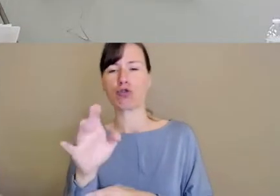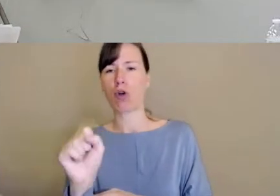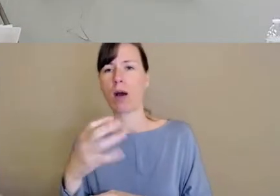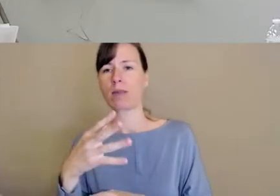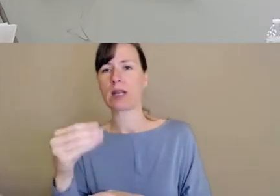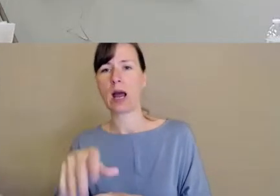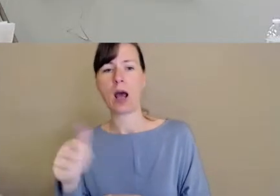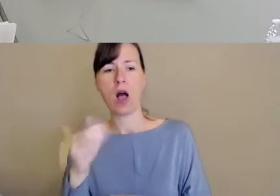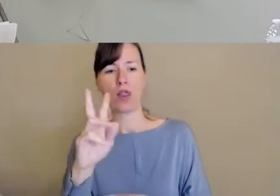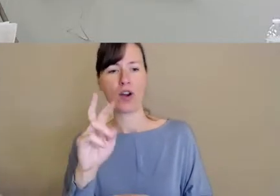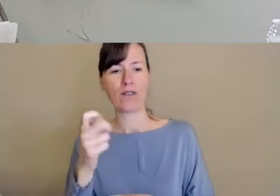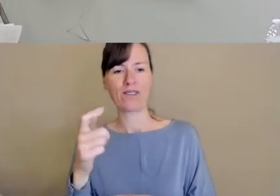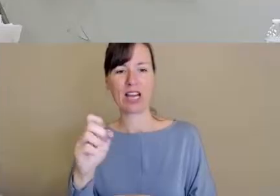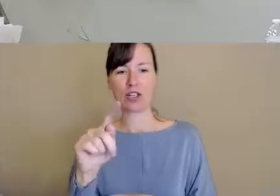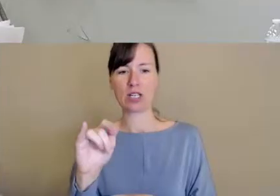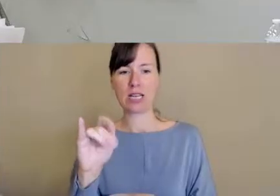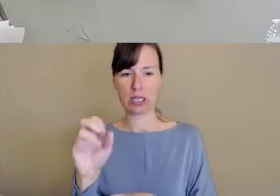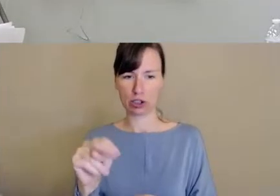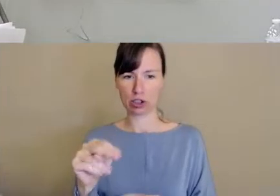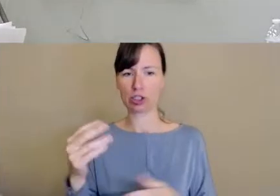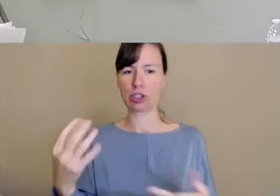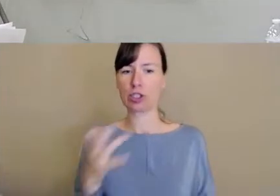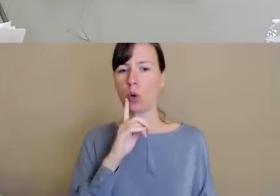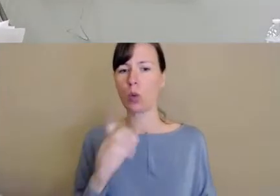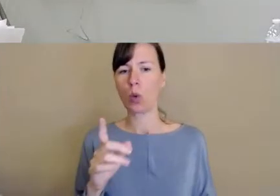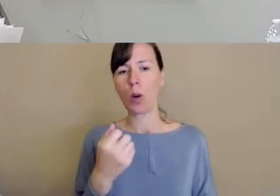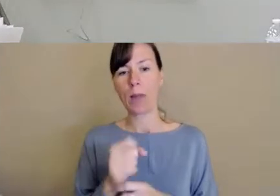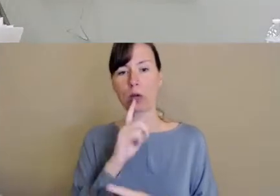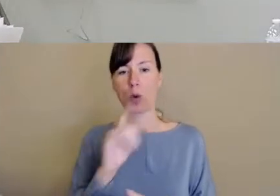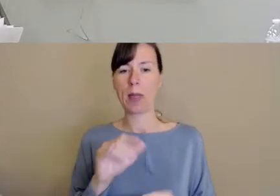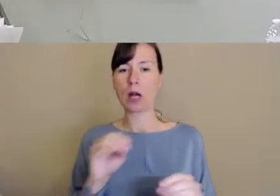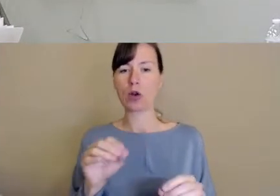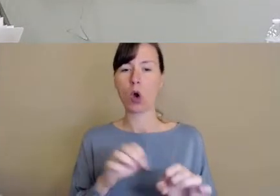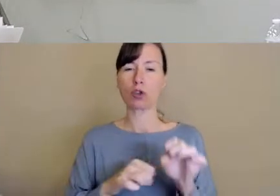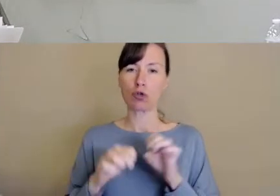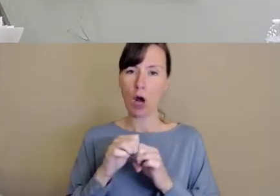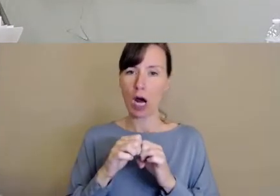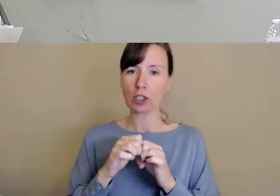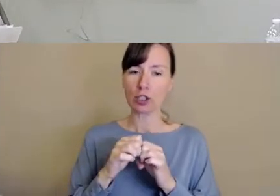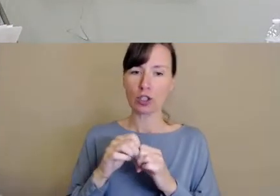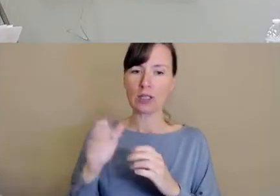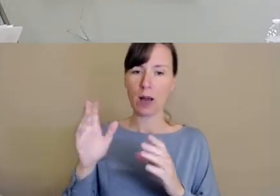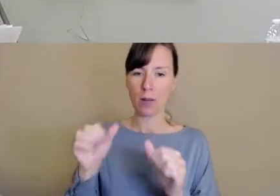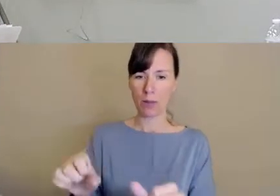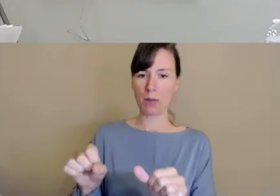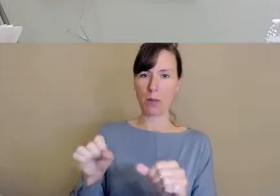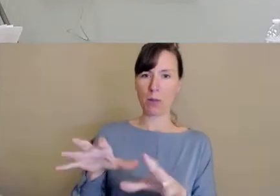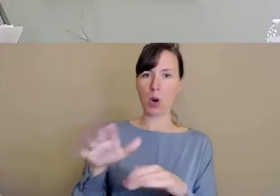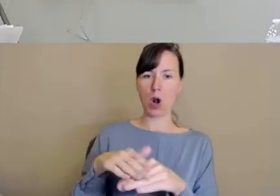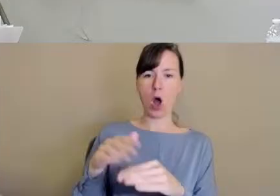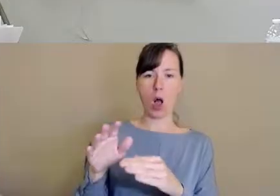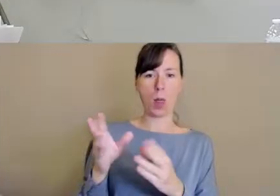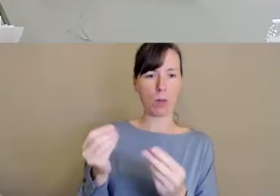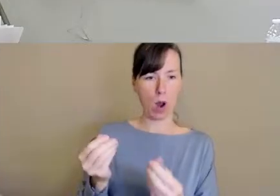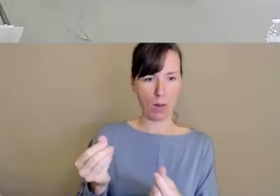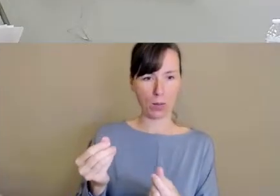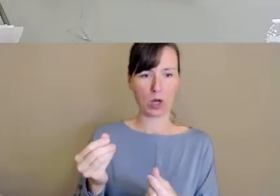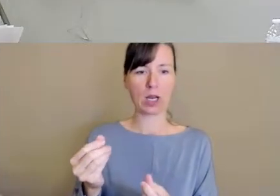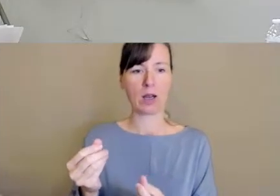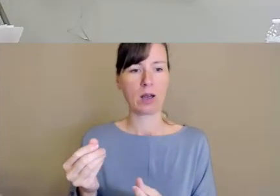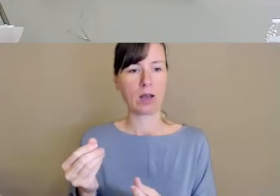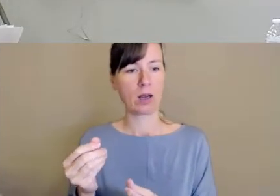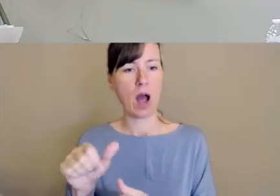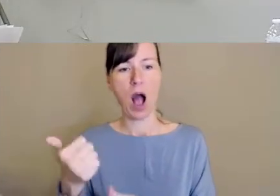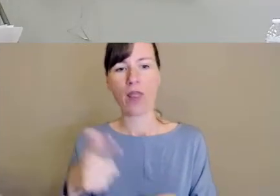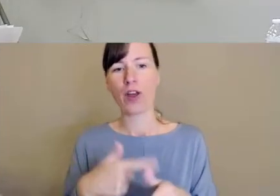educational, recreational, and aesthetic area. And in closing, I just want to share, I'm grateful for all who join in securing this